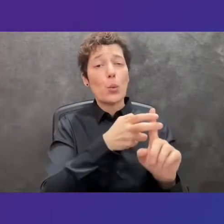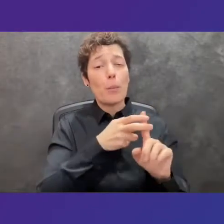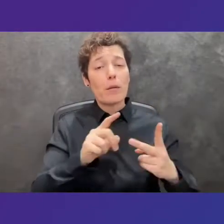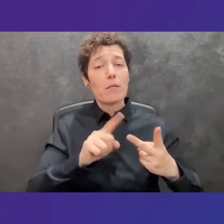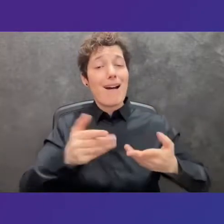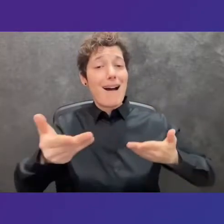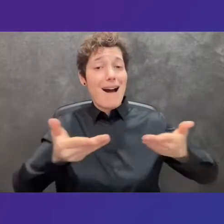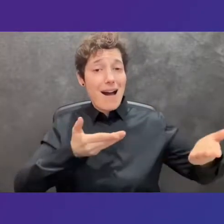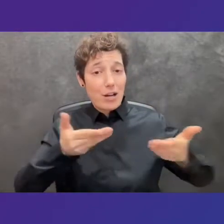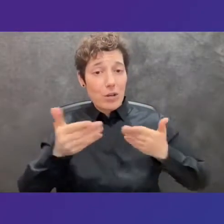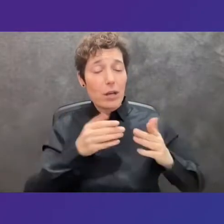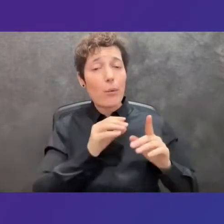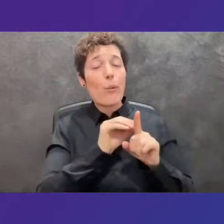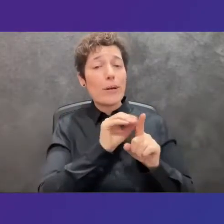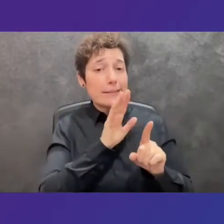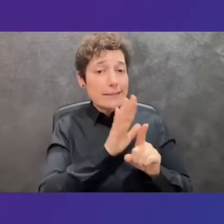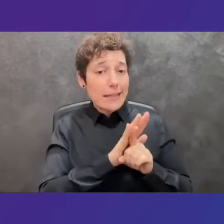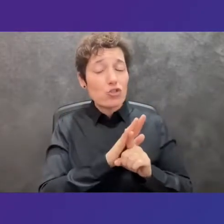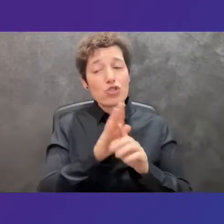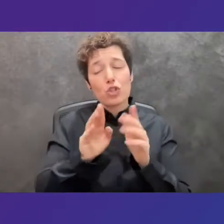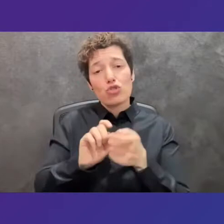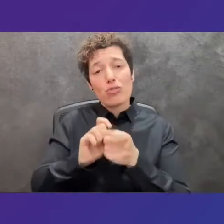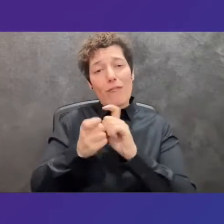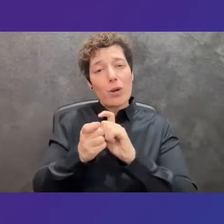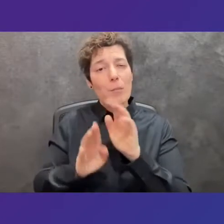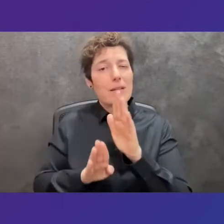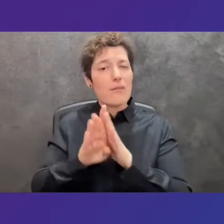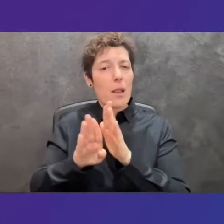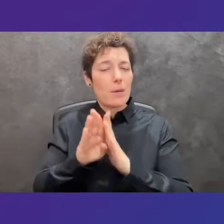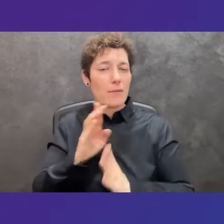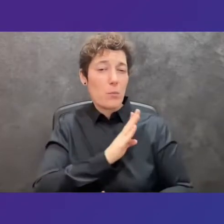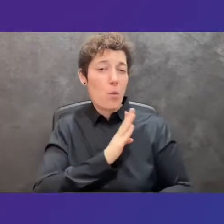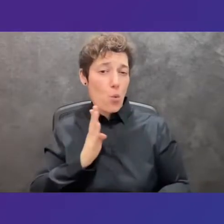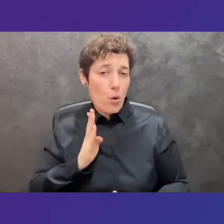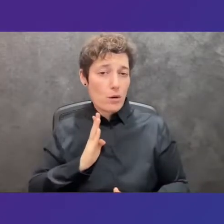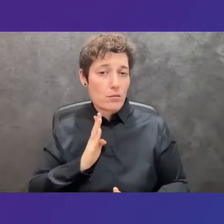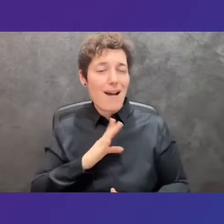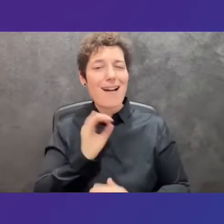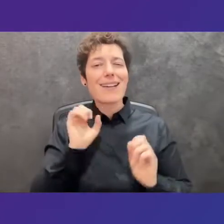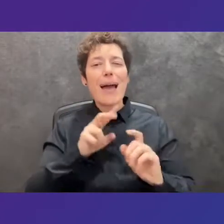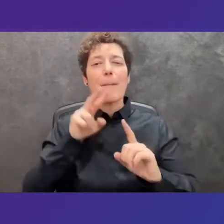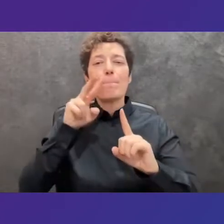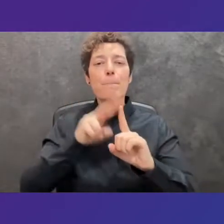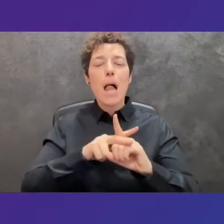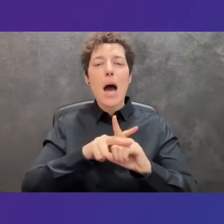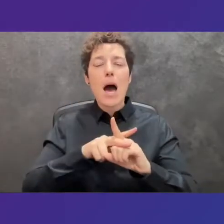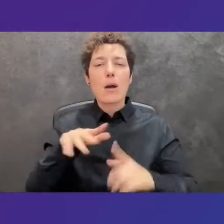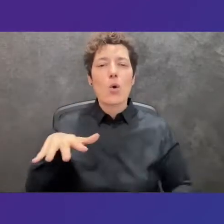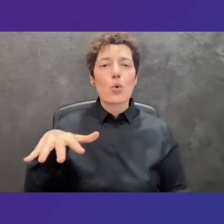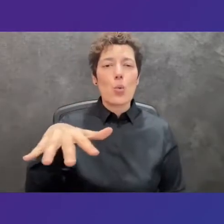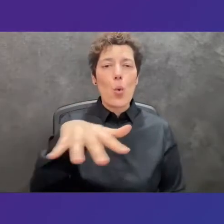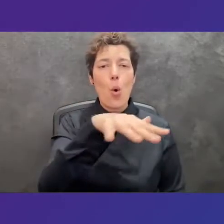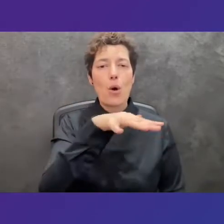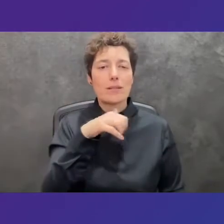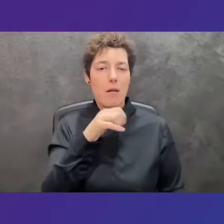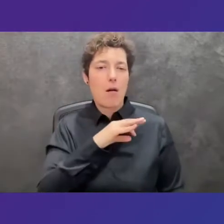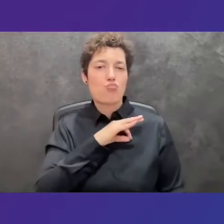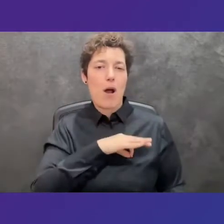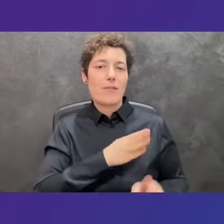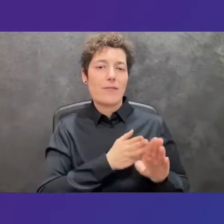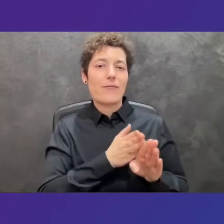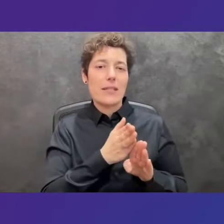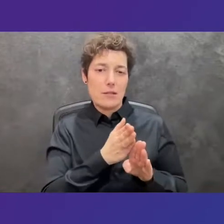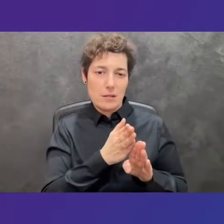board transformation and development, and has applicability across the entire nonprofit field, which is